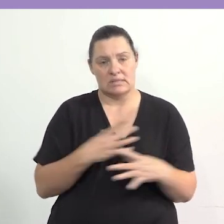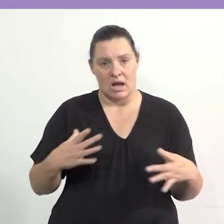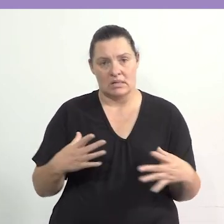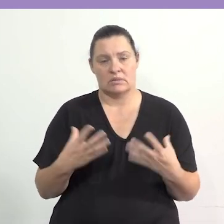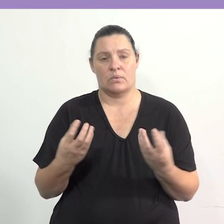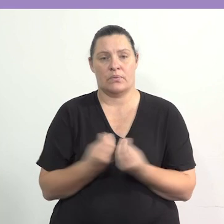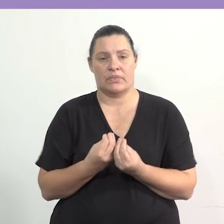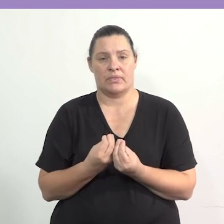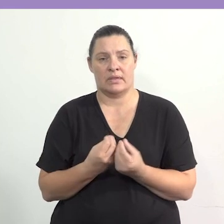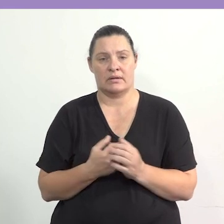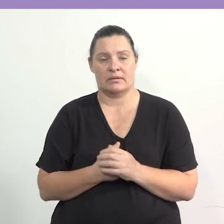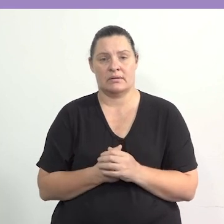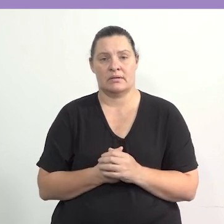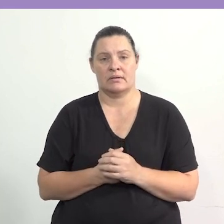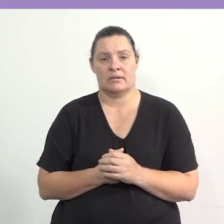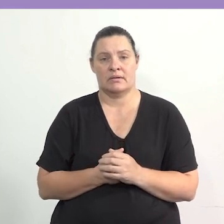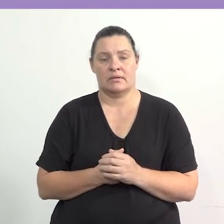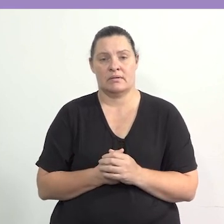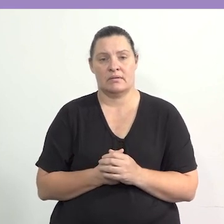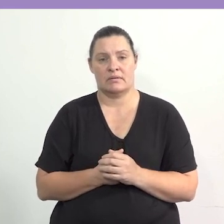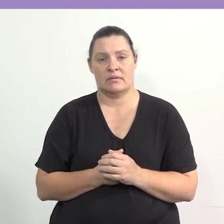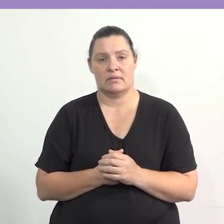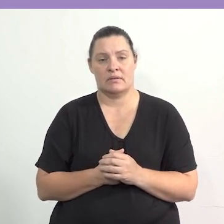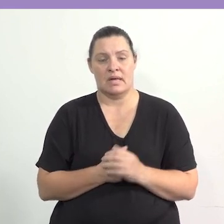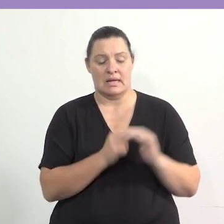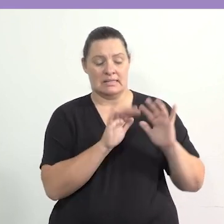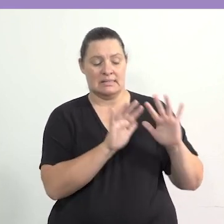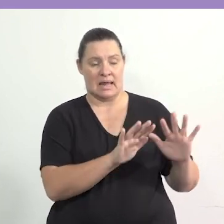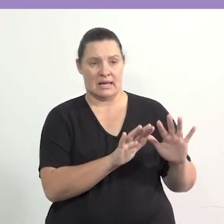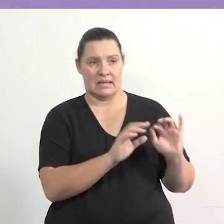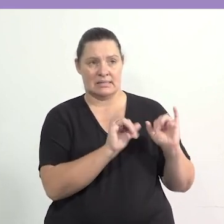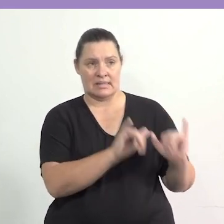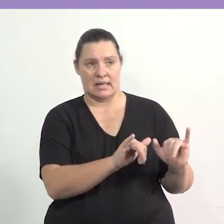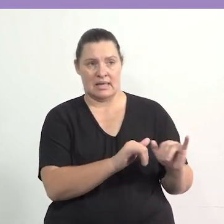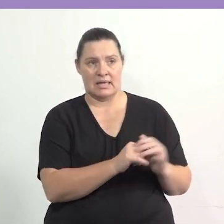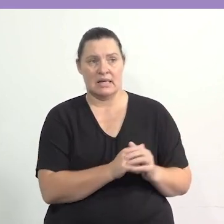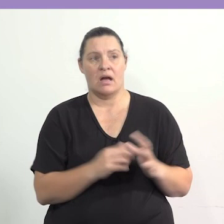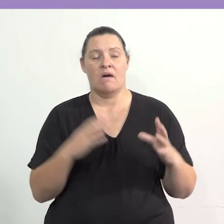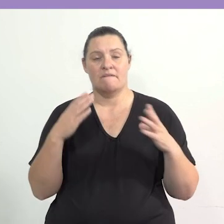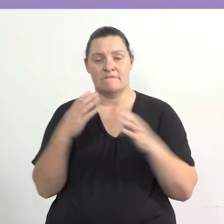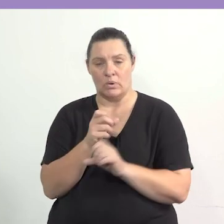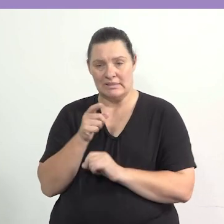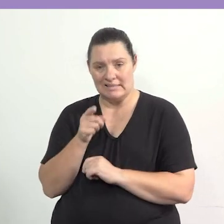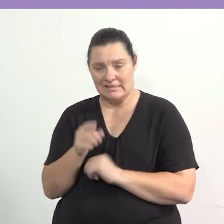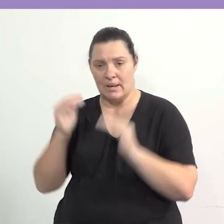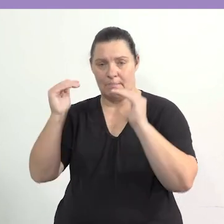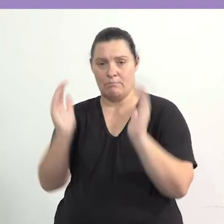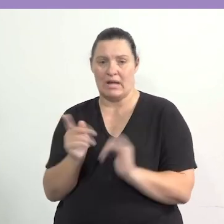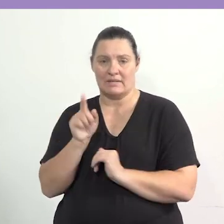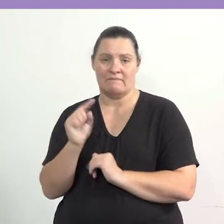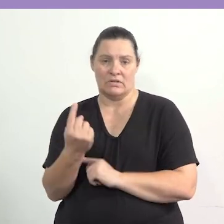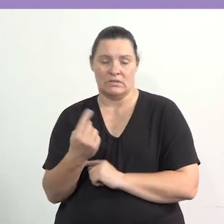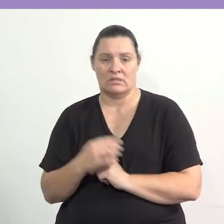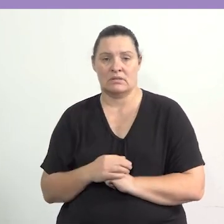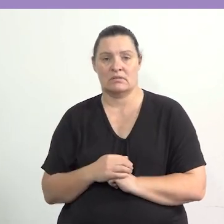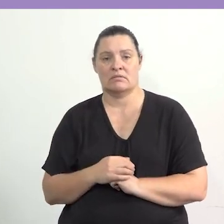start with leaving the negative 10 as is and focusing on what's in the